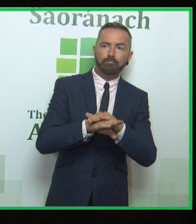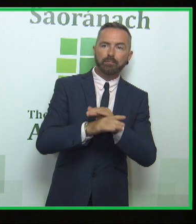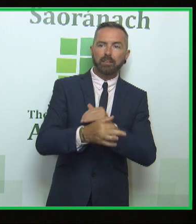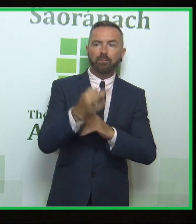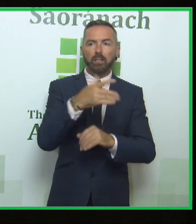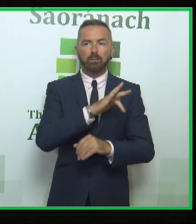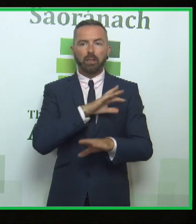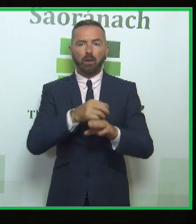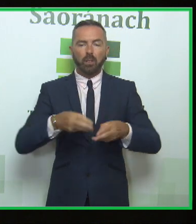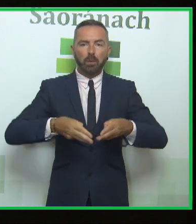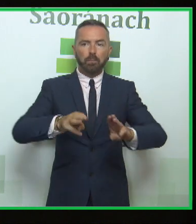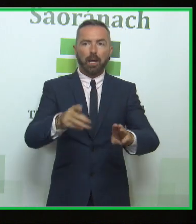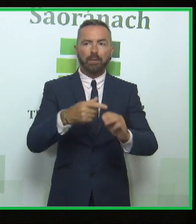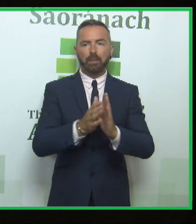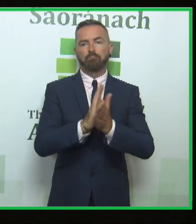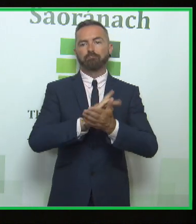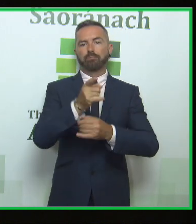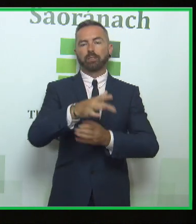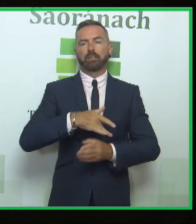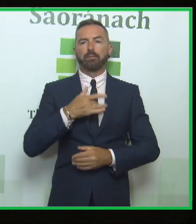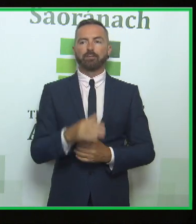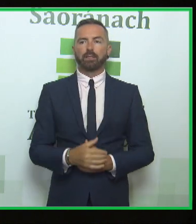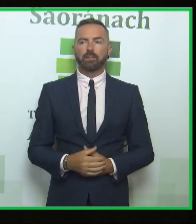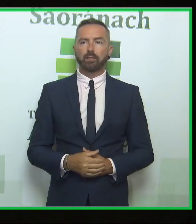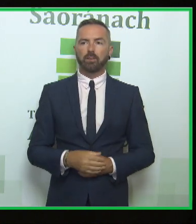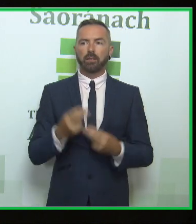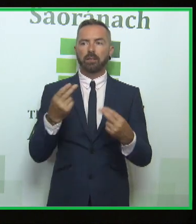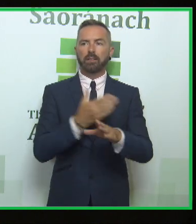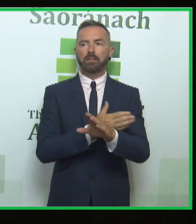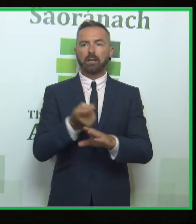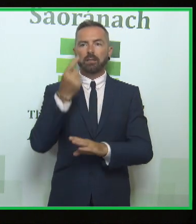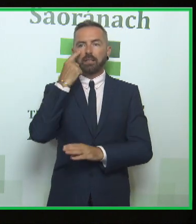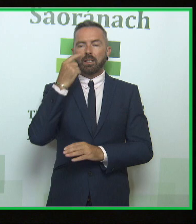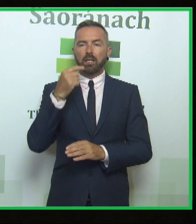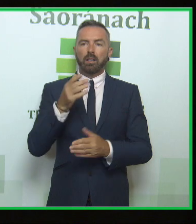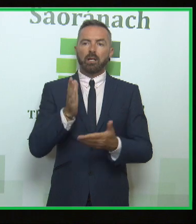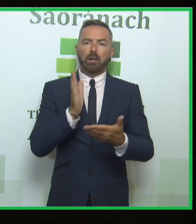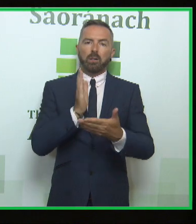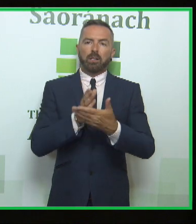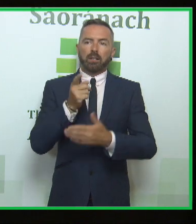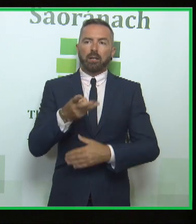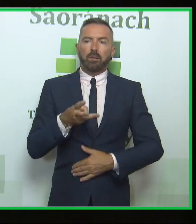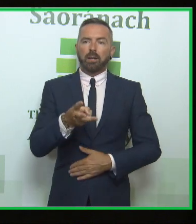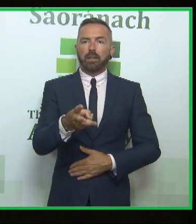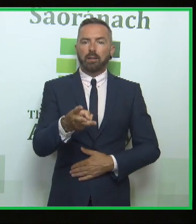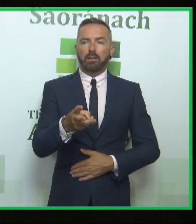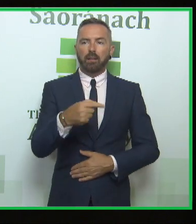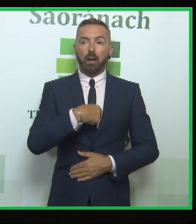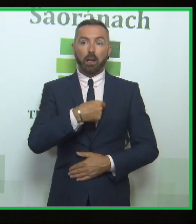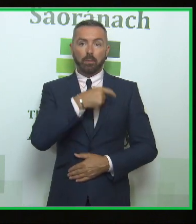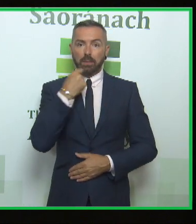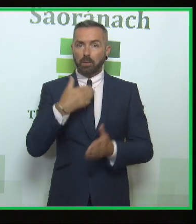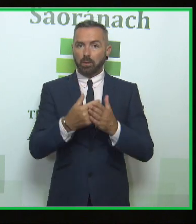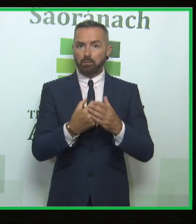themselves on that's messed up their lives. So we need to start to see prevention in that way. And again, I would say recovery